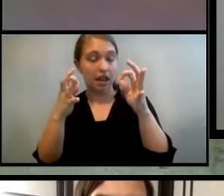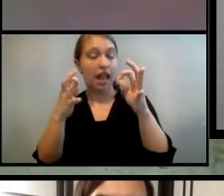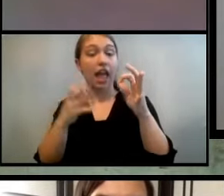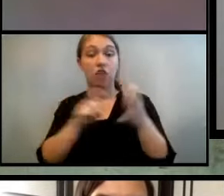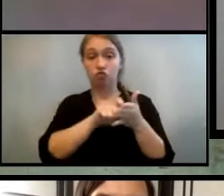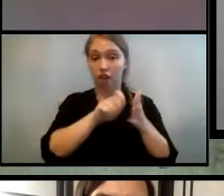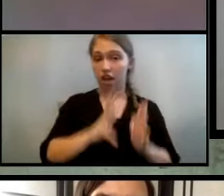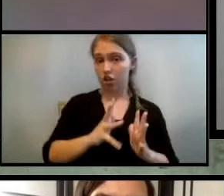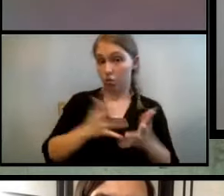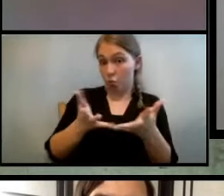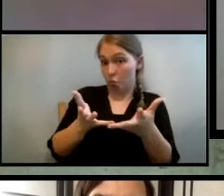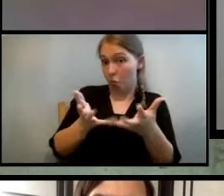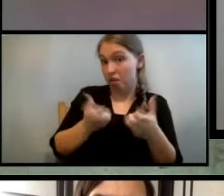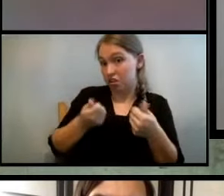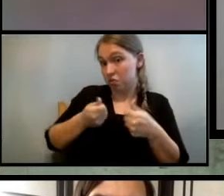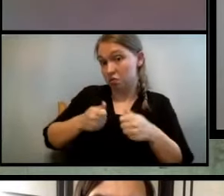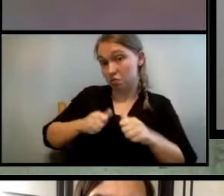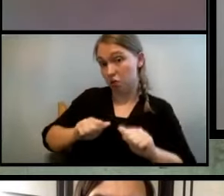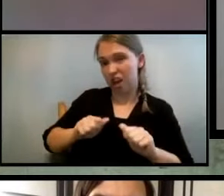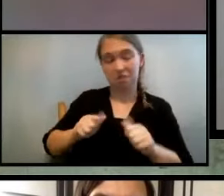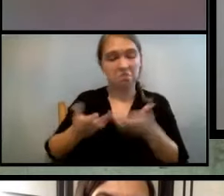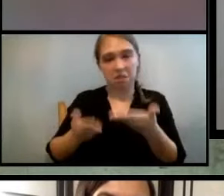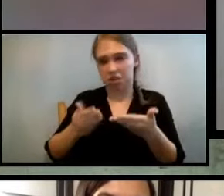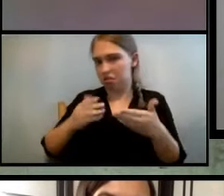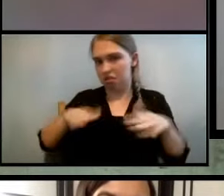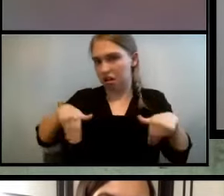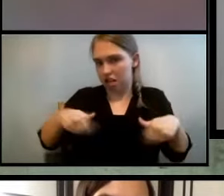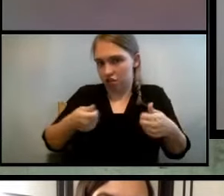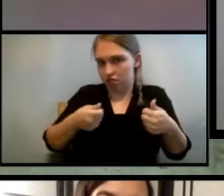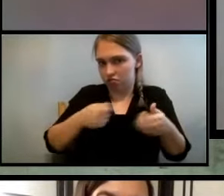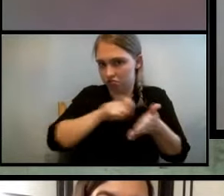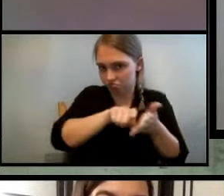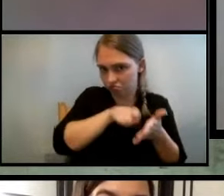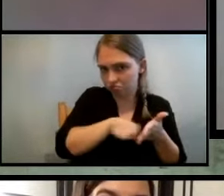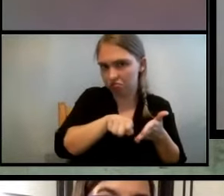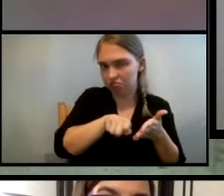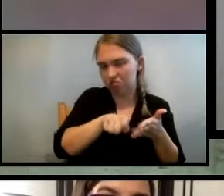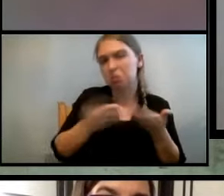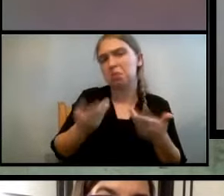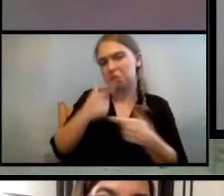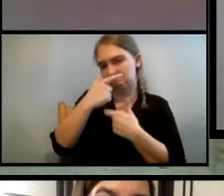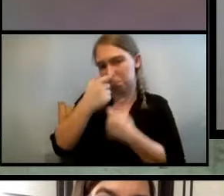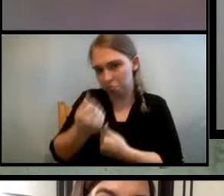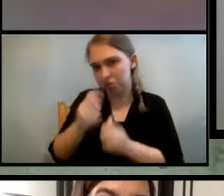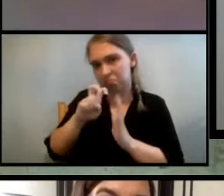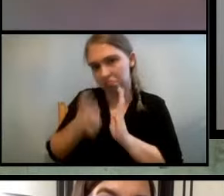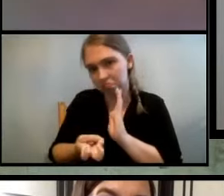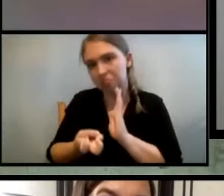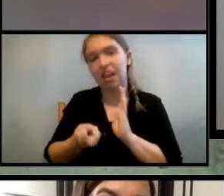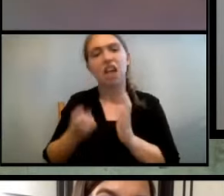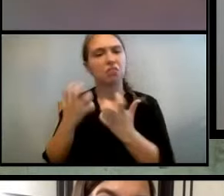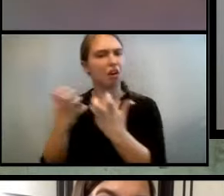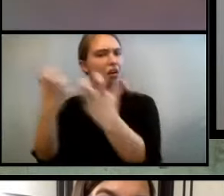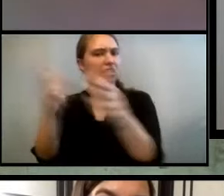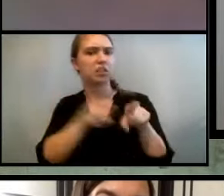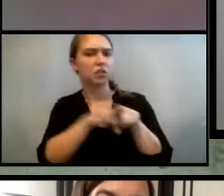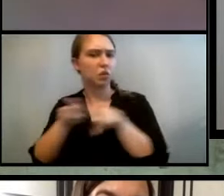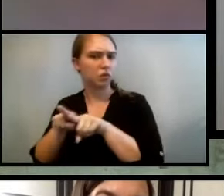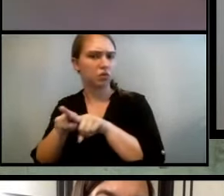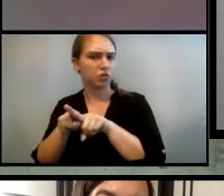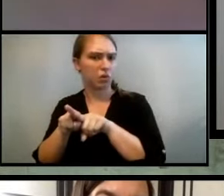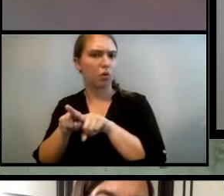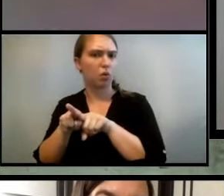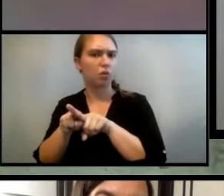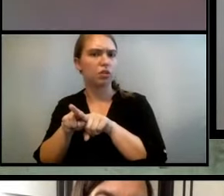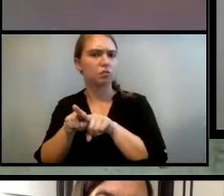sort of stuff at the time, would be interested in writing it. And that readers would be interested in reading it. And